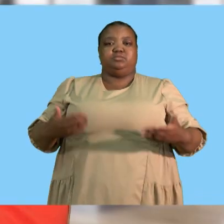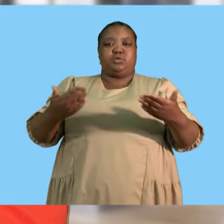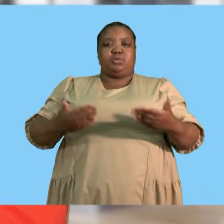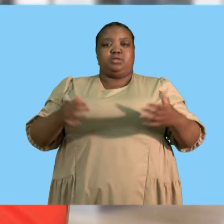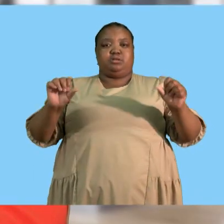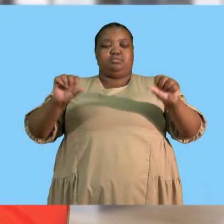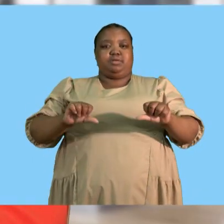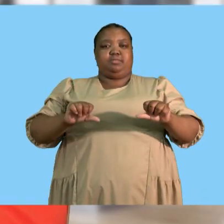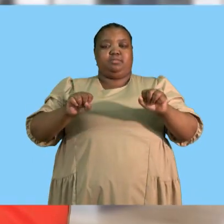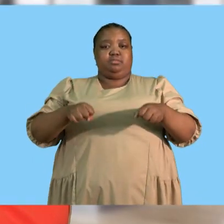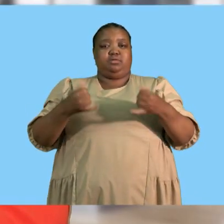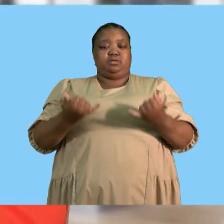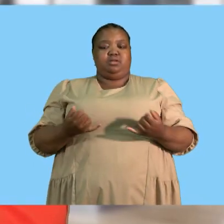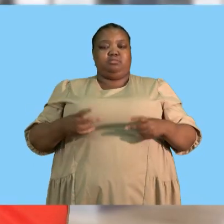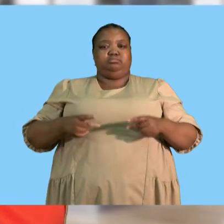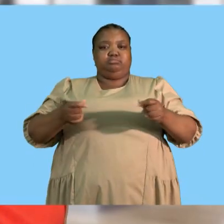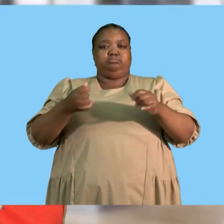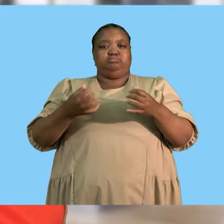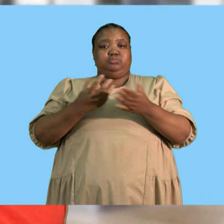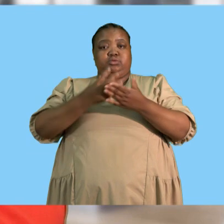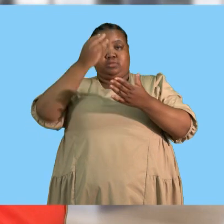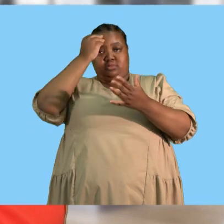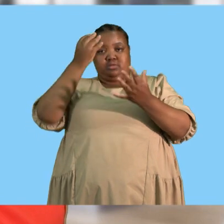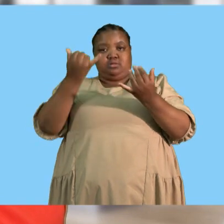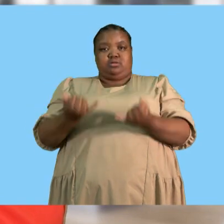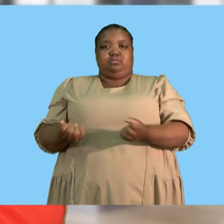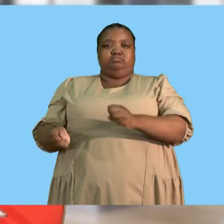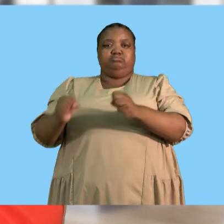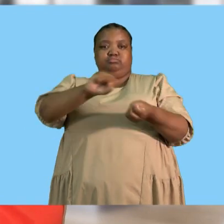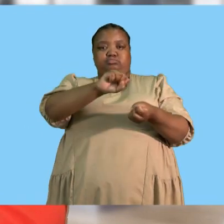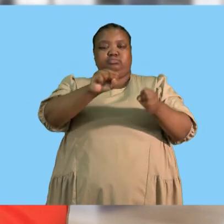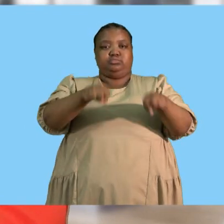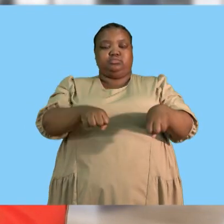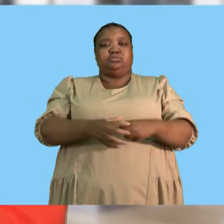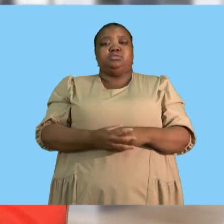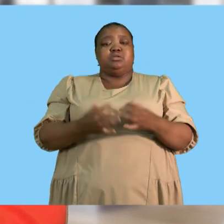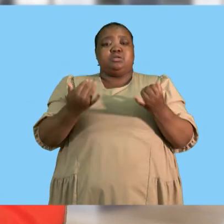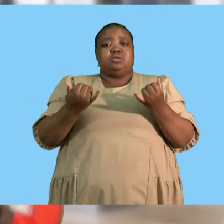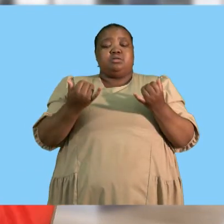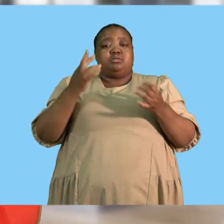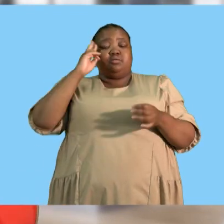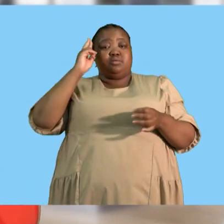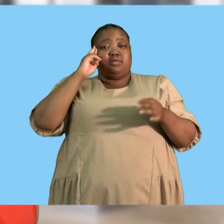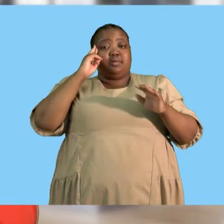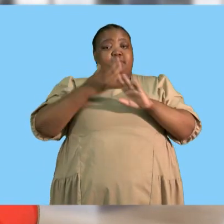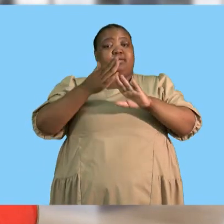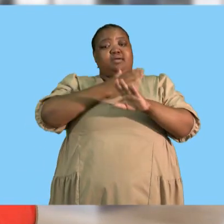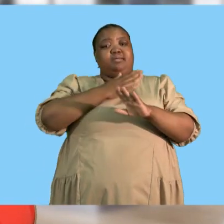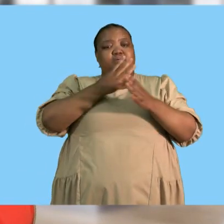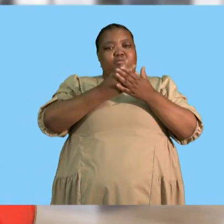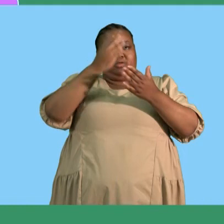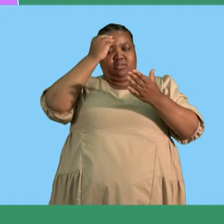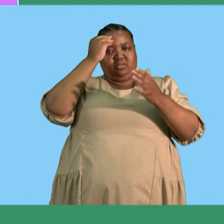Welcome back, grade 11s. Now let's quickly wrap up the lesson that we have had today. Now, remember that